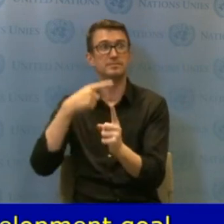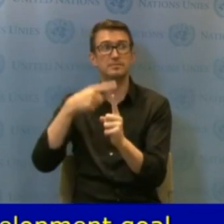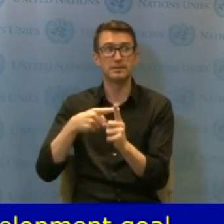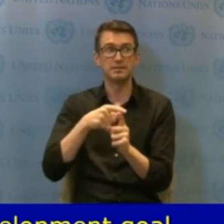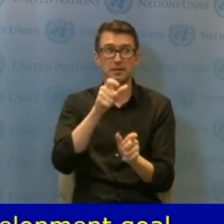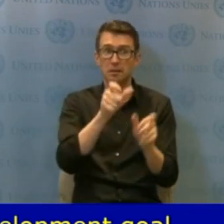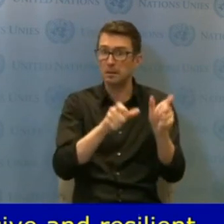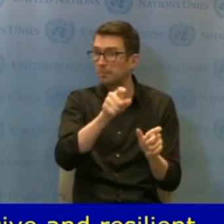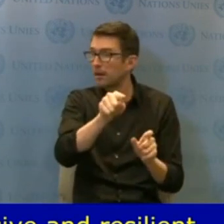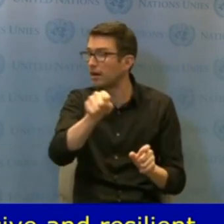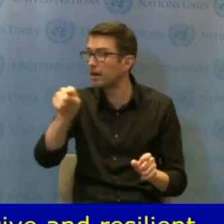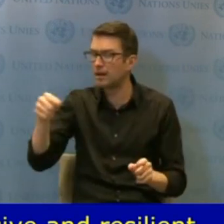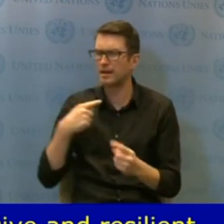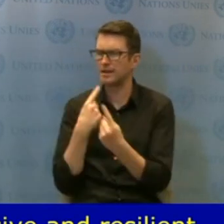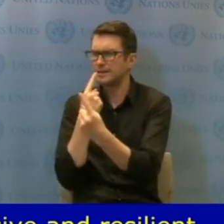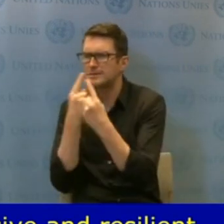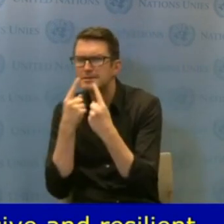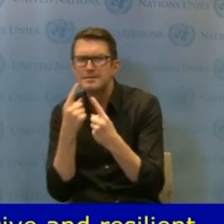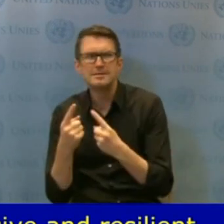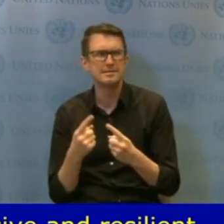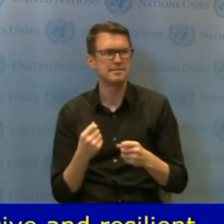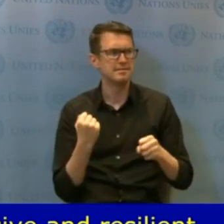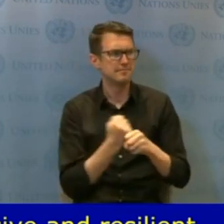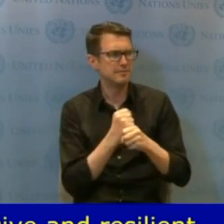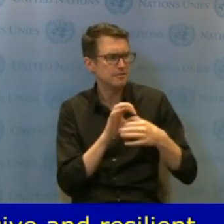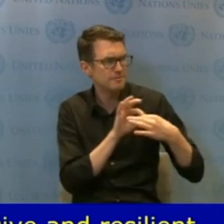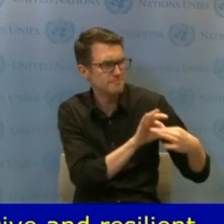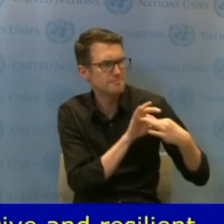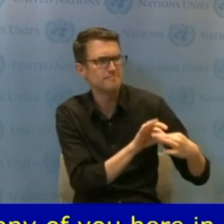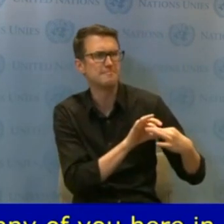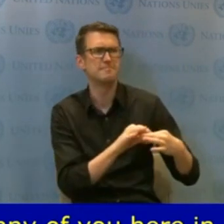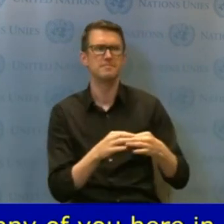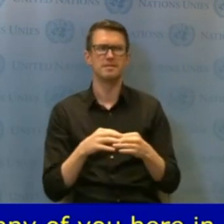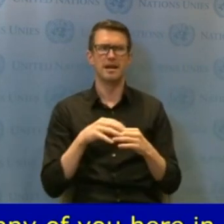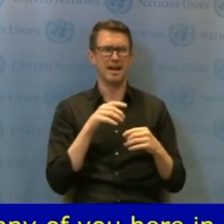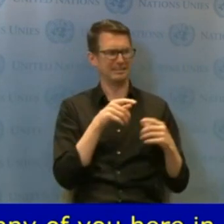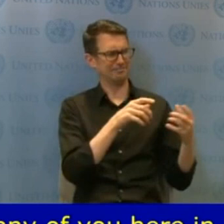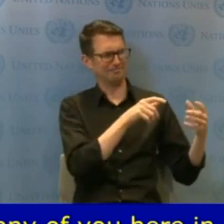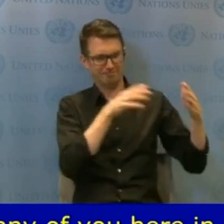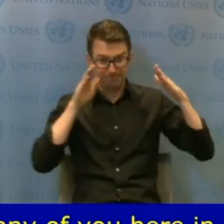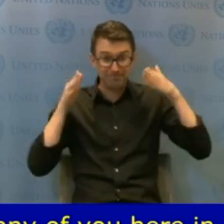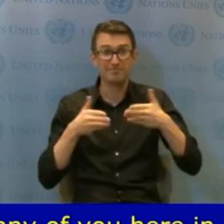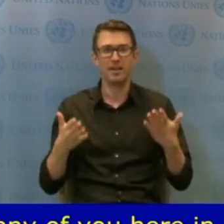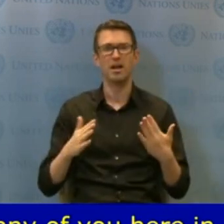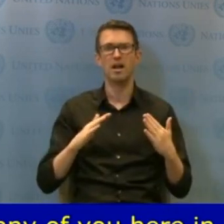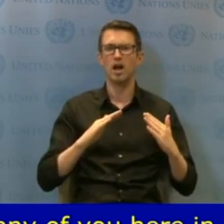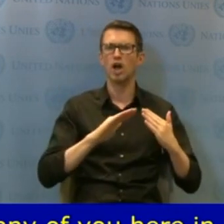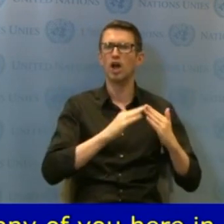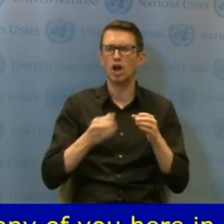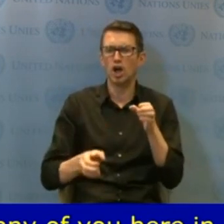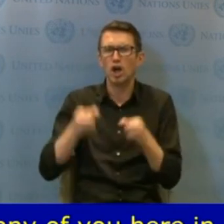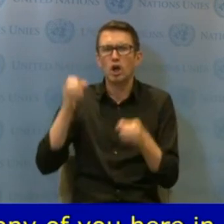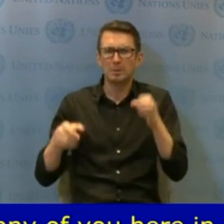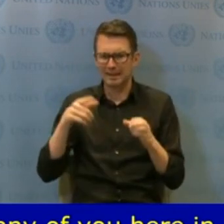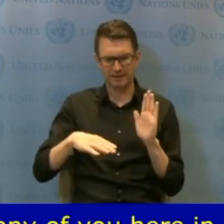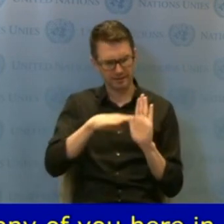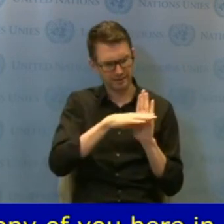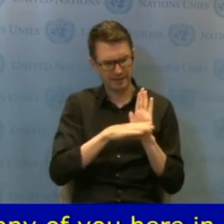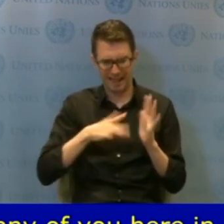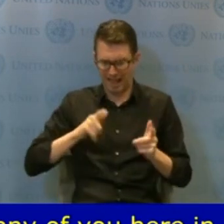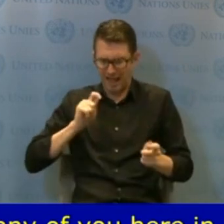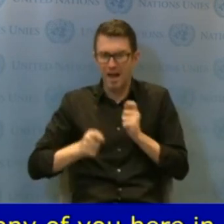urban agenda. We were able to go from 1 or 2 small mentions to people with